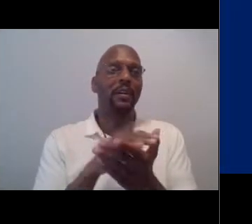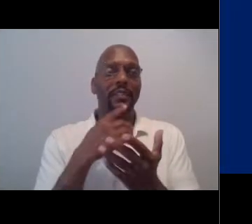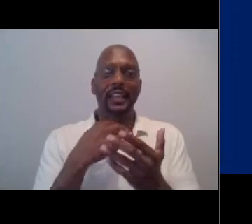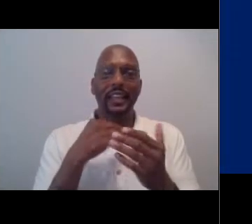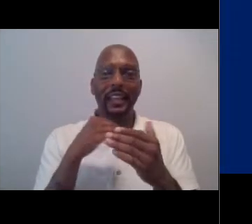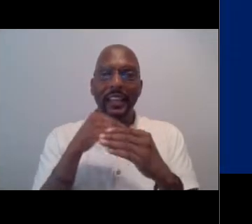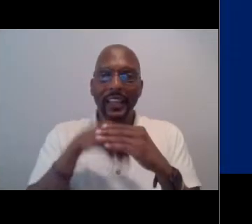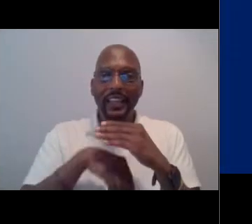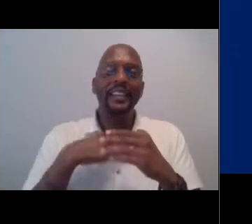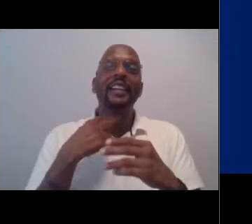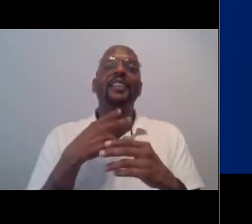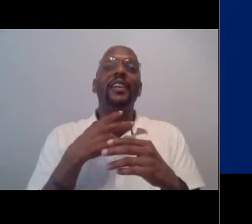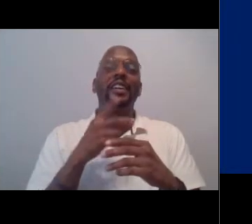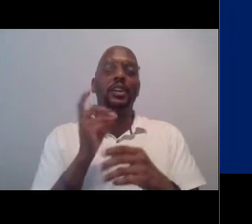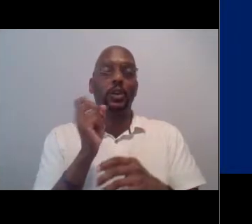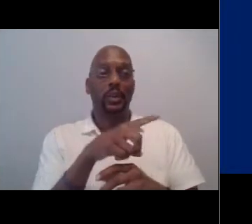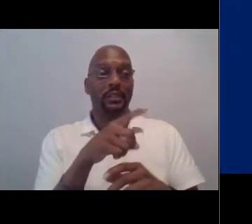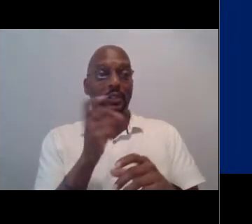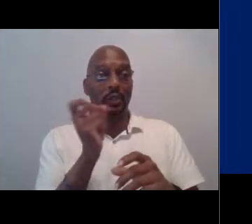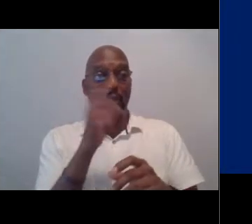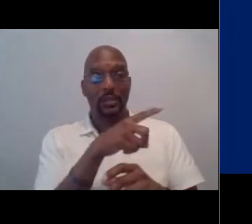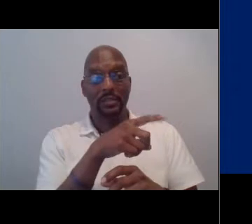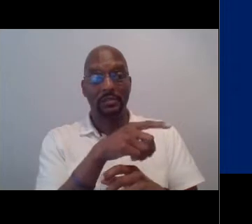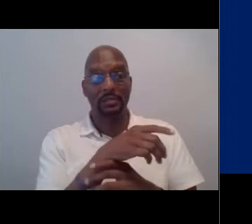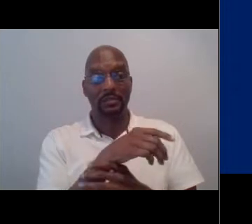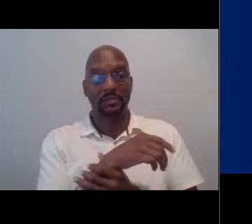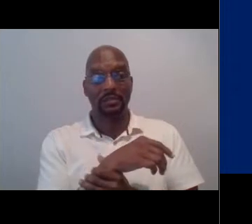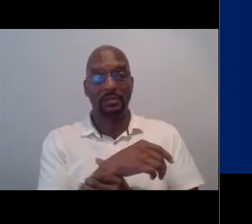Any questions for me? Yes, I think Commissioner